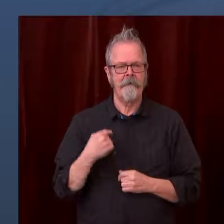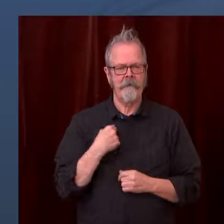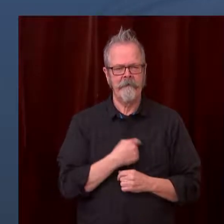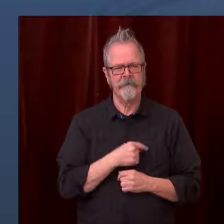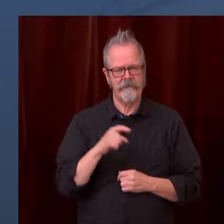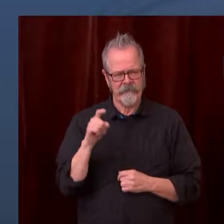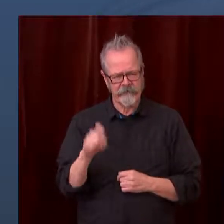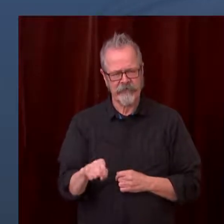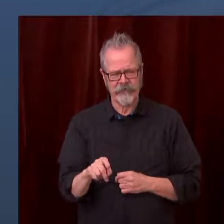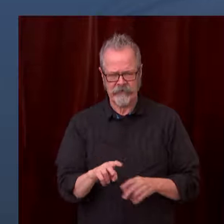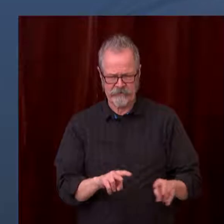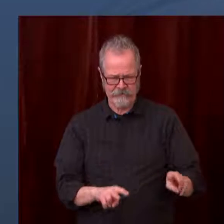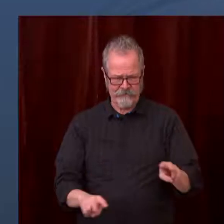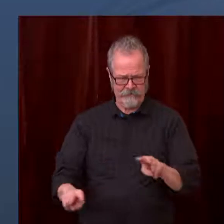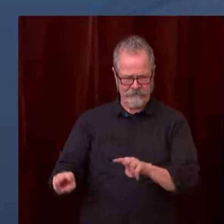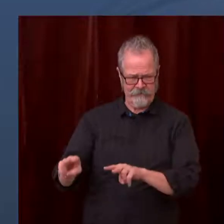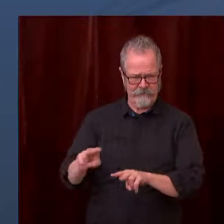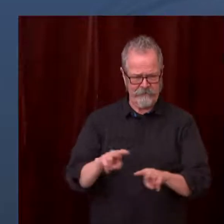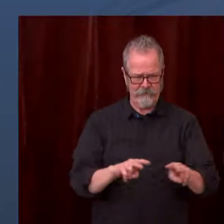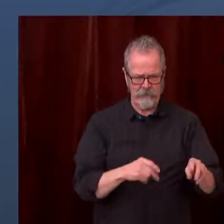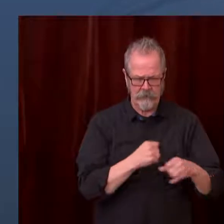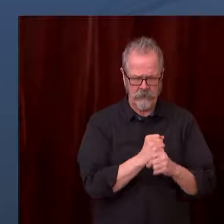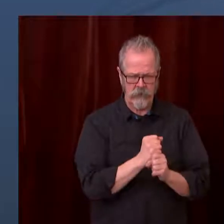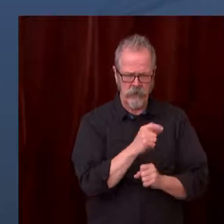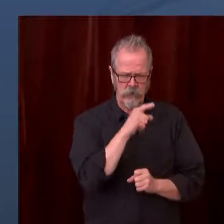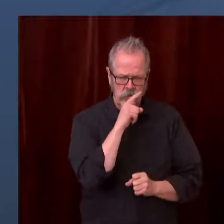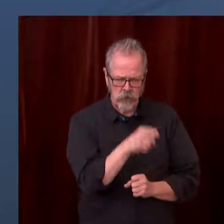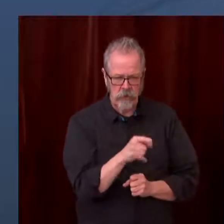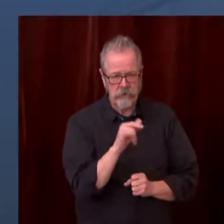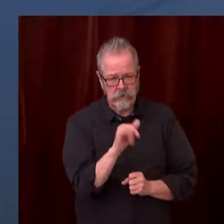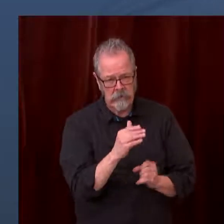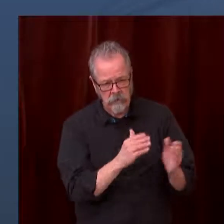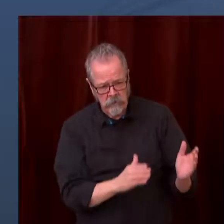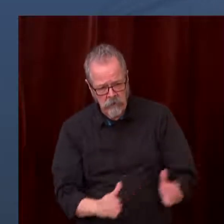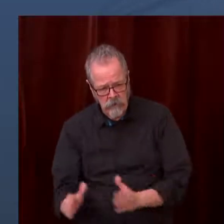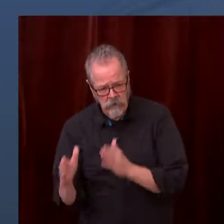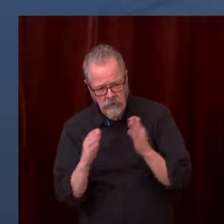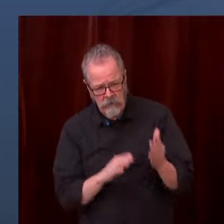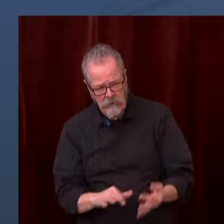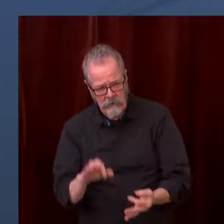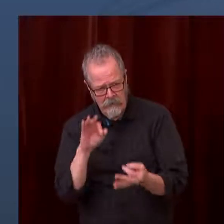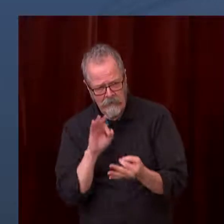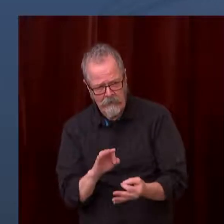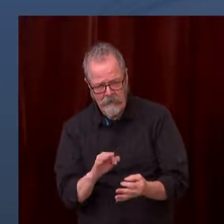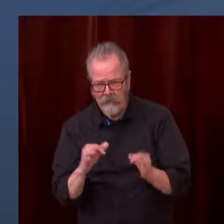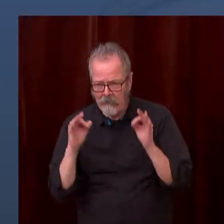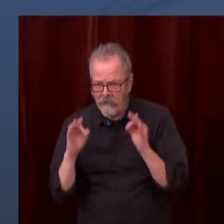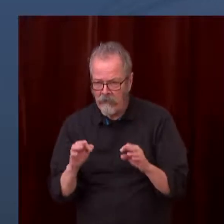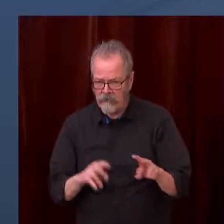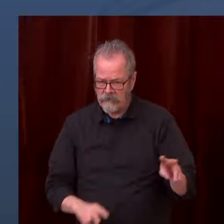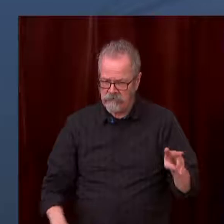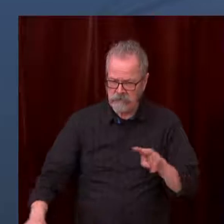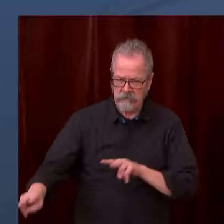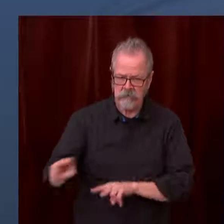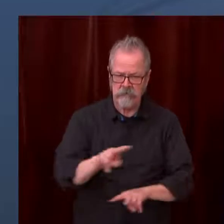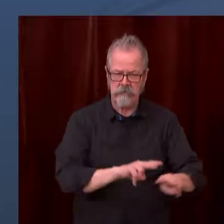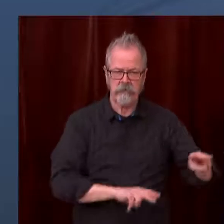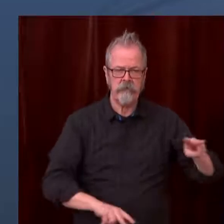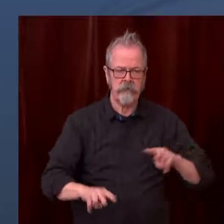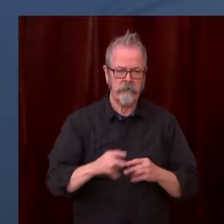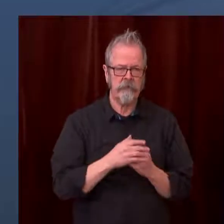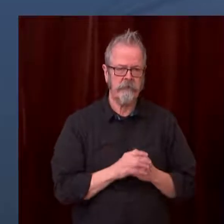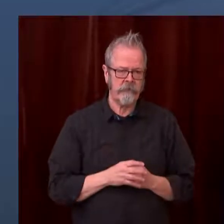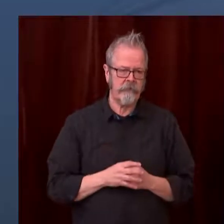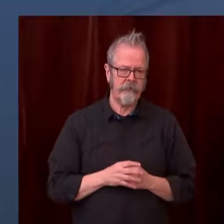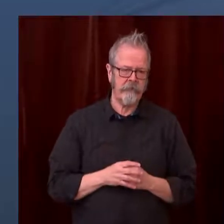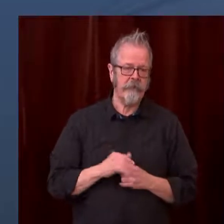is partners, our community members on the ground, everybody has been really just